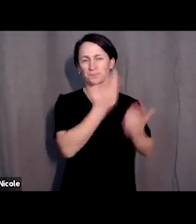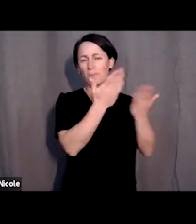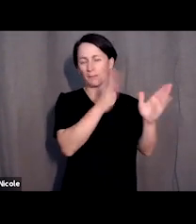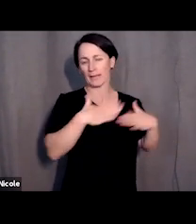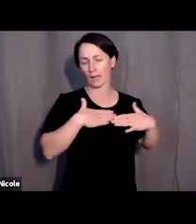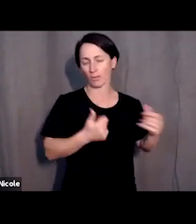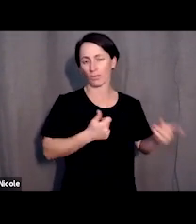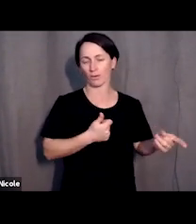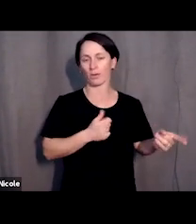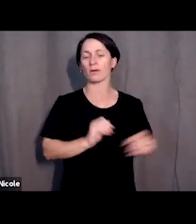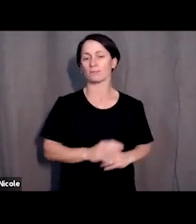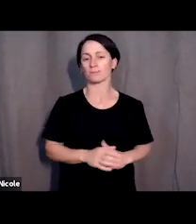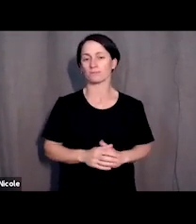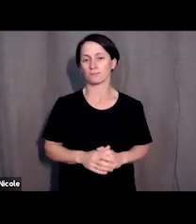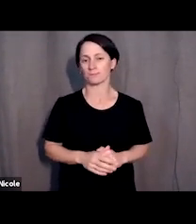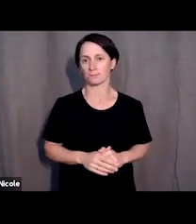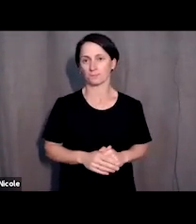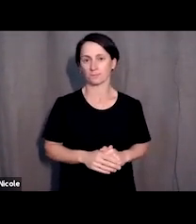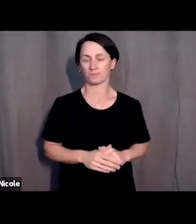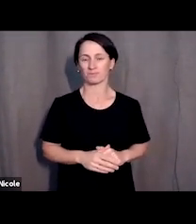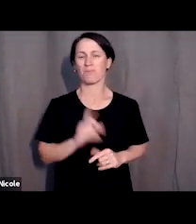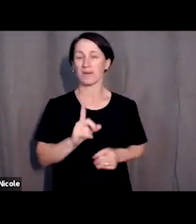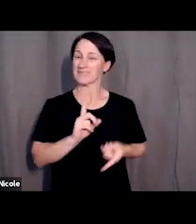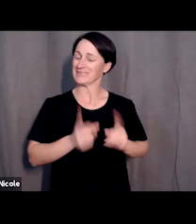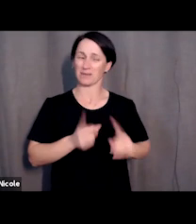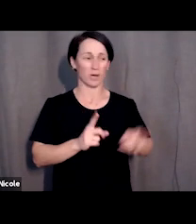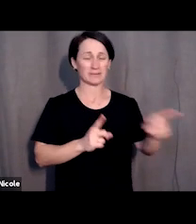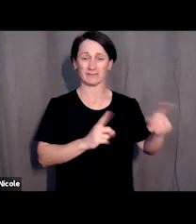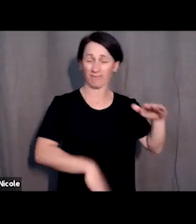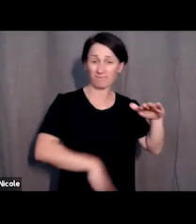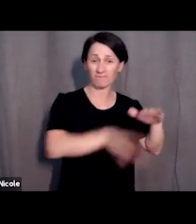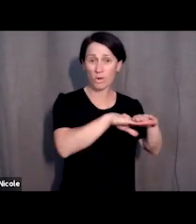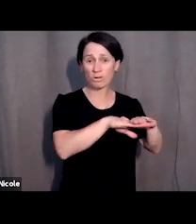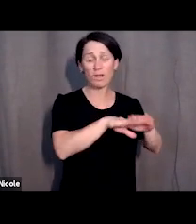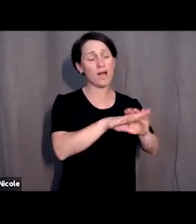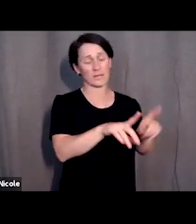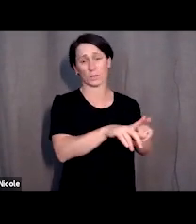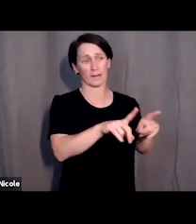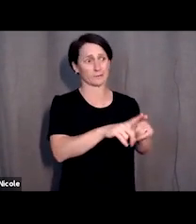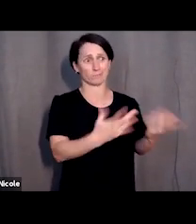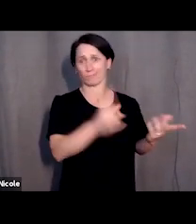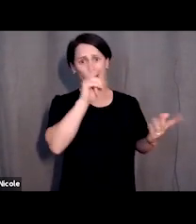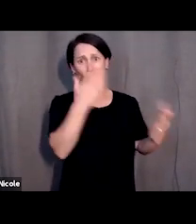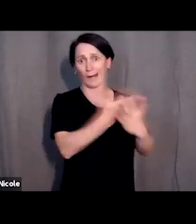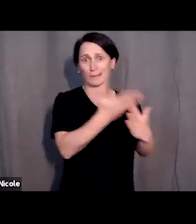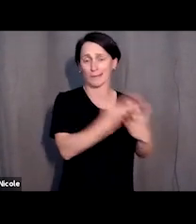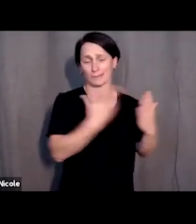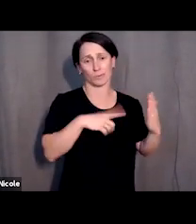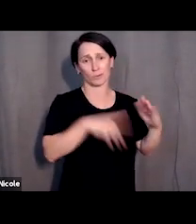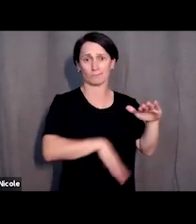know, these things are often very limited in the amount of people that can access